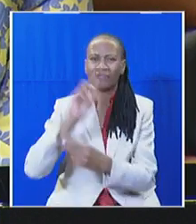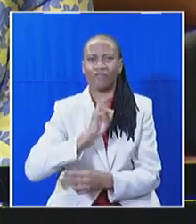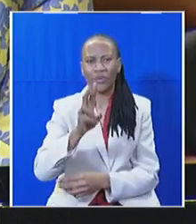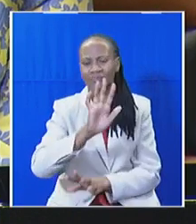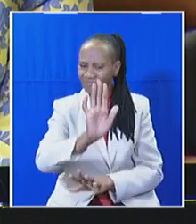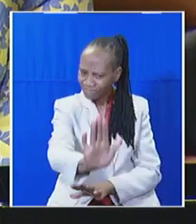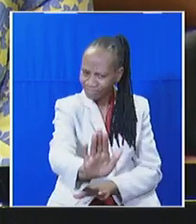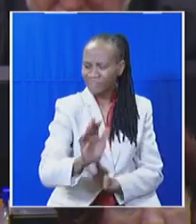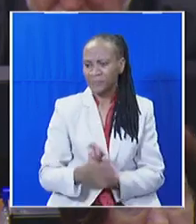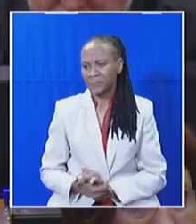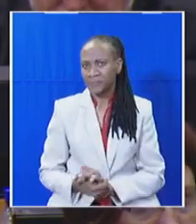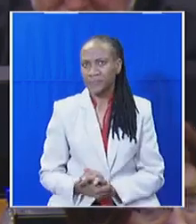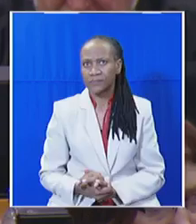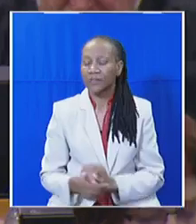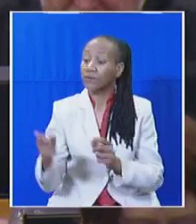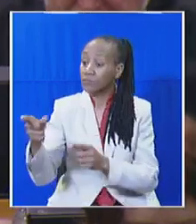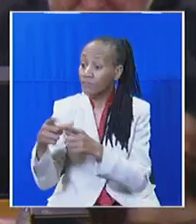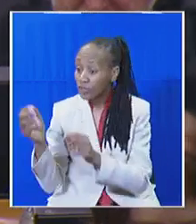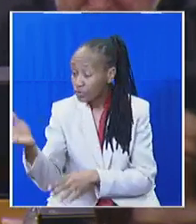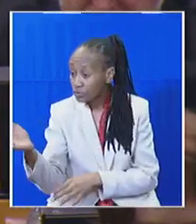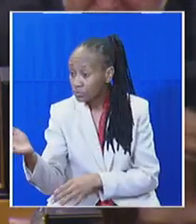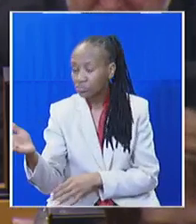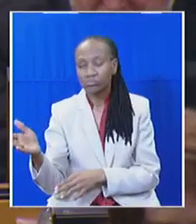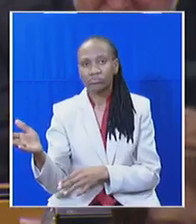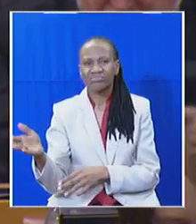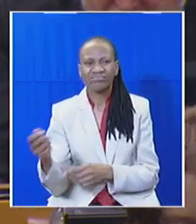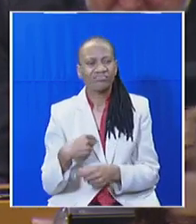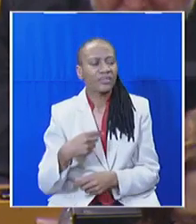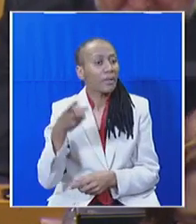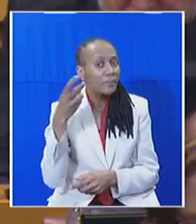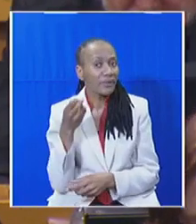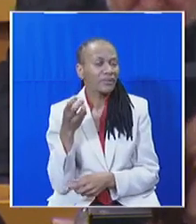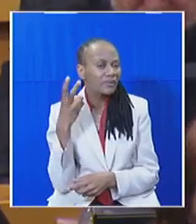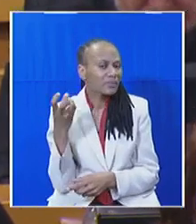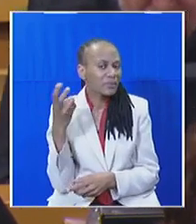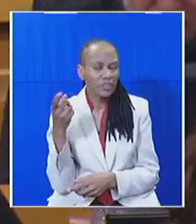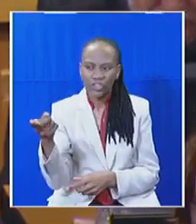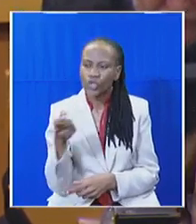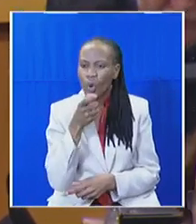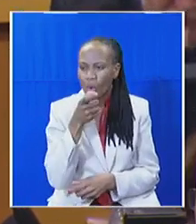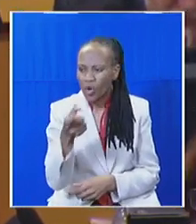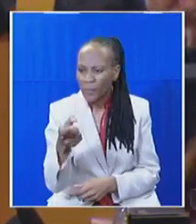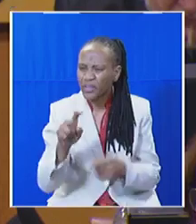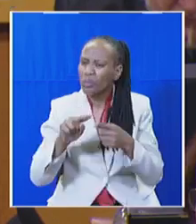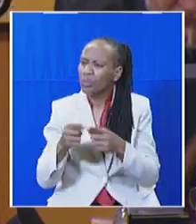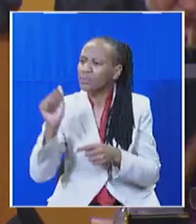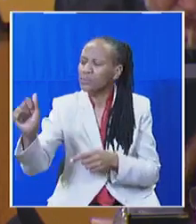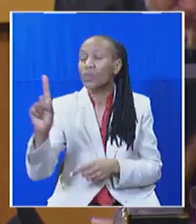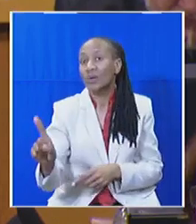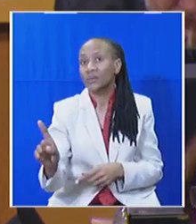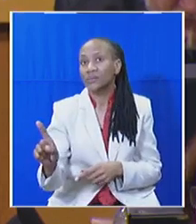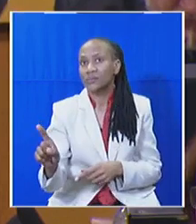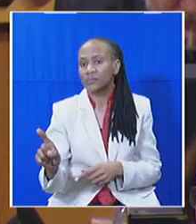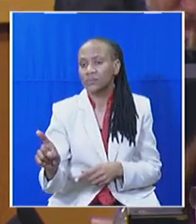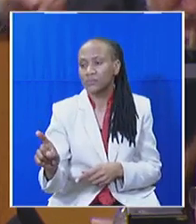you the finish, point that Honorable Member, I will because finish, Speaker. I'm just making the hearing point. you commenting. I'm not hearing a just- point of order. My point of order is that he misled